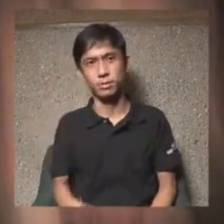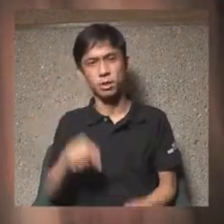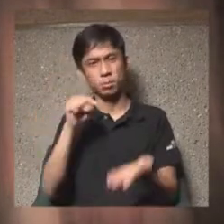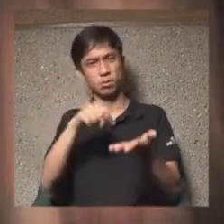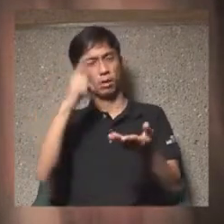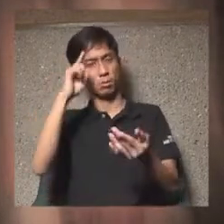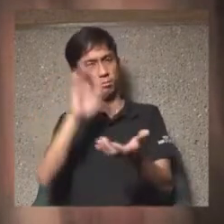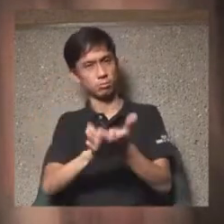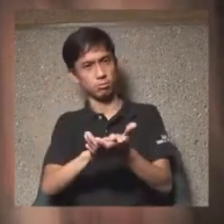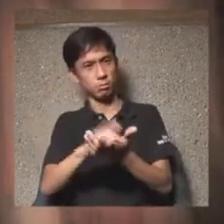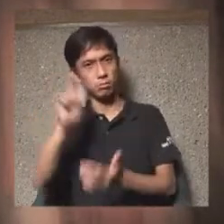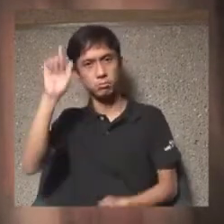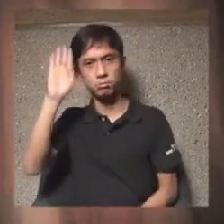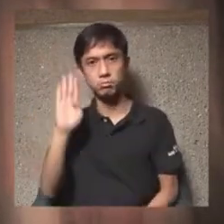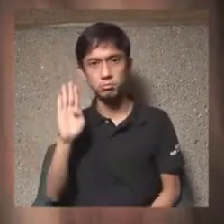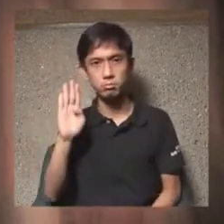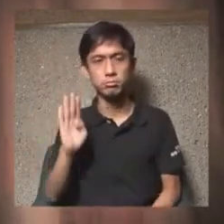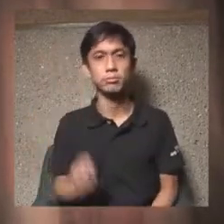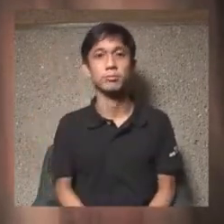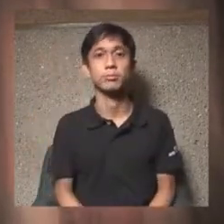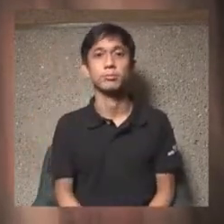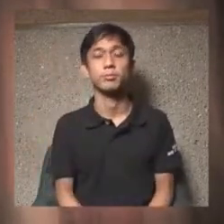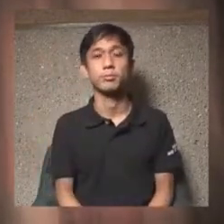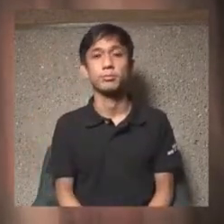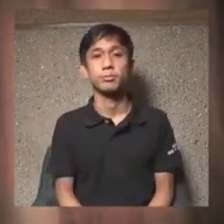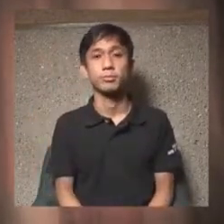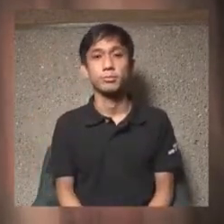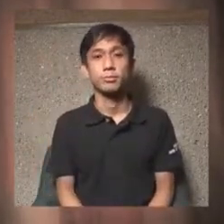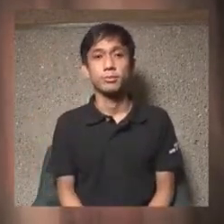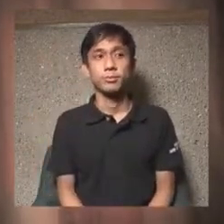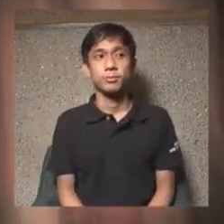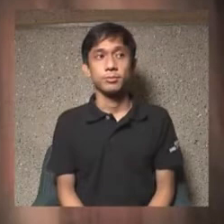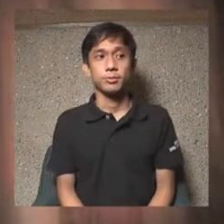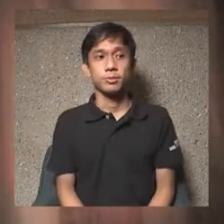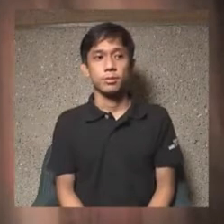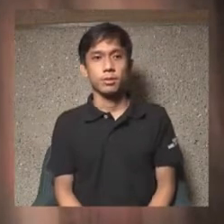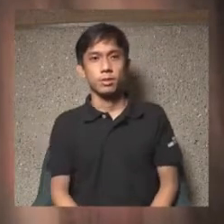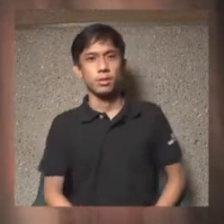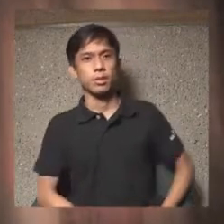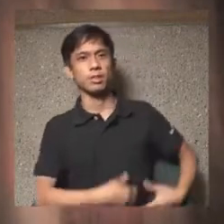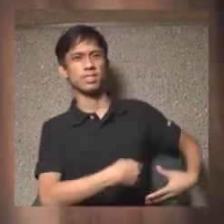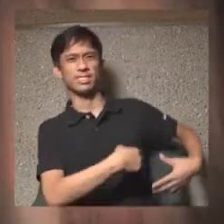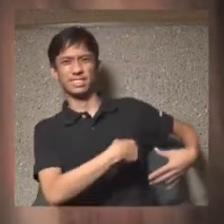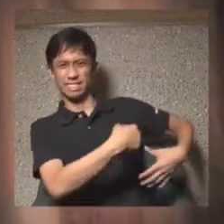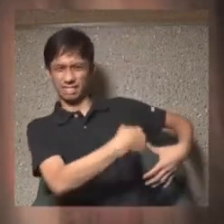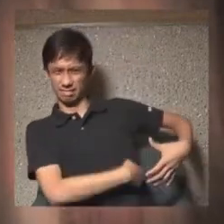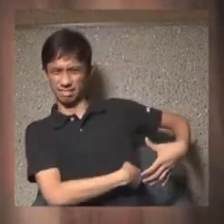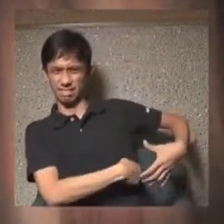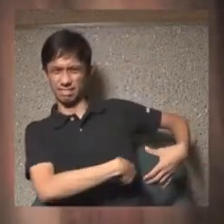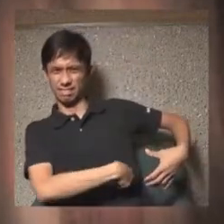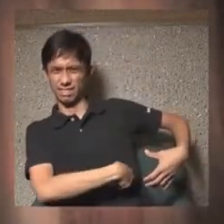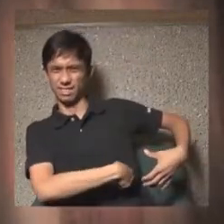him on the groin, which is within the area of the hip,